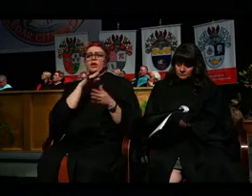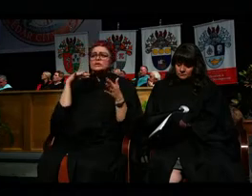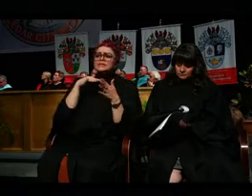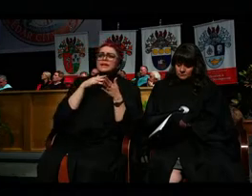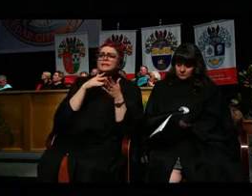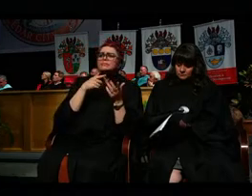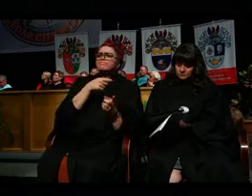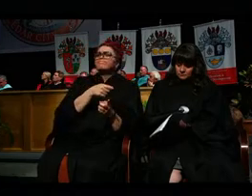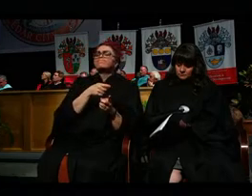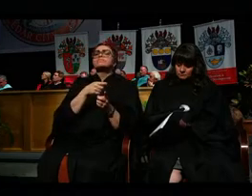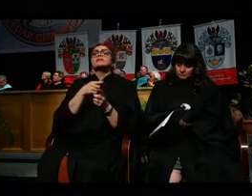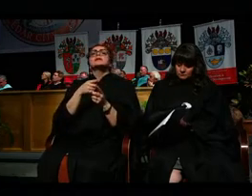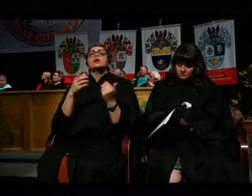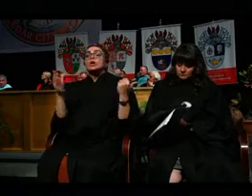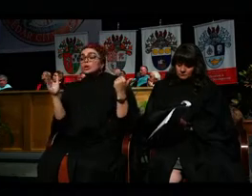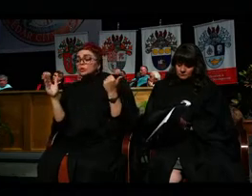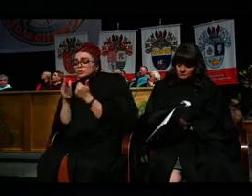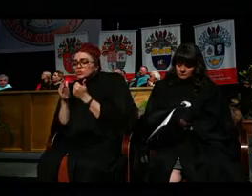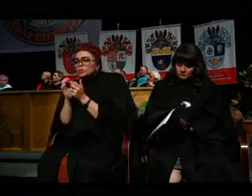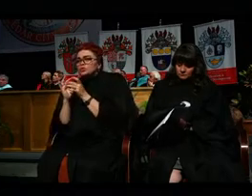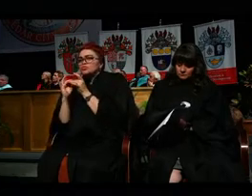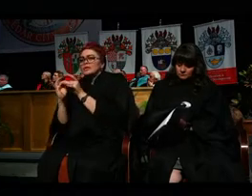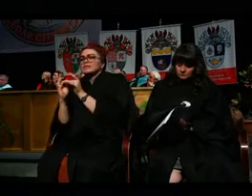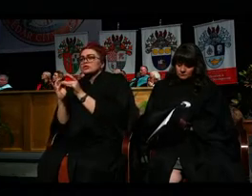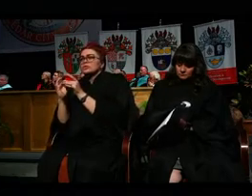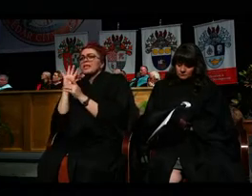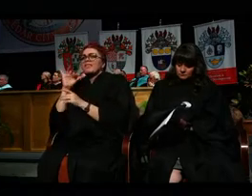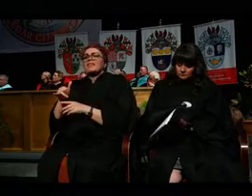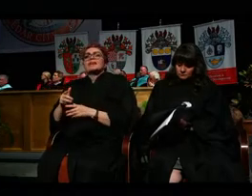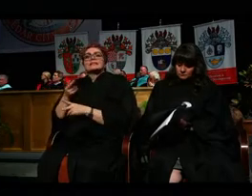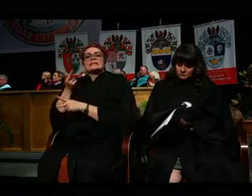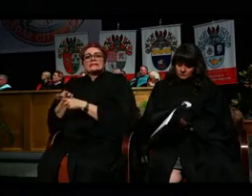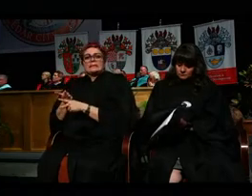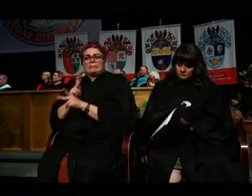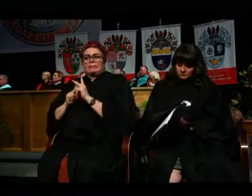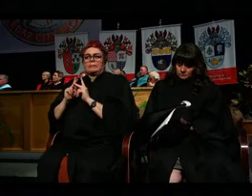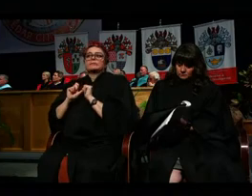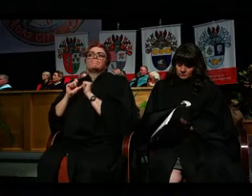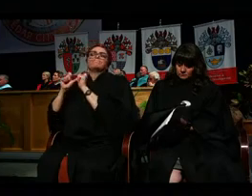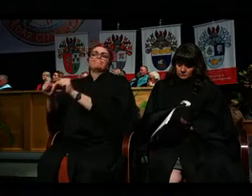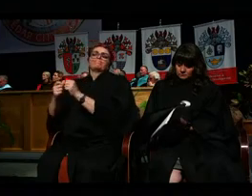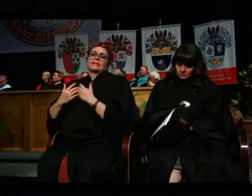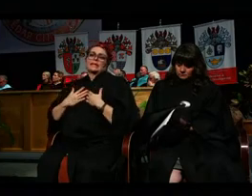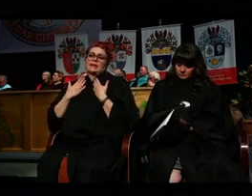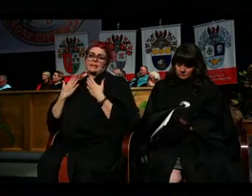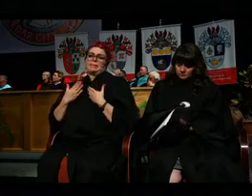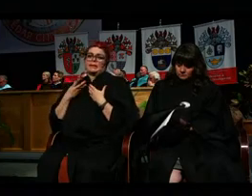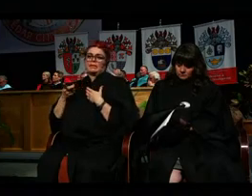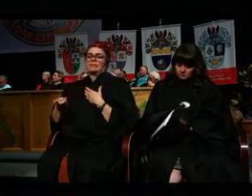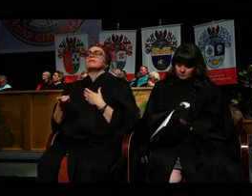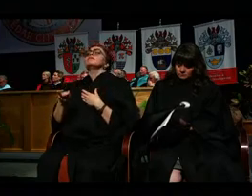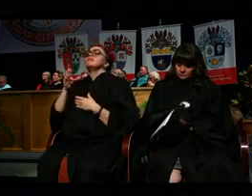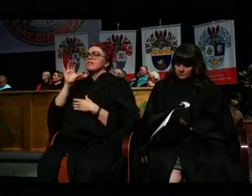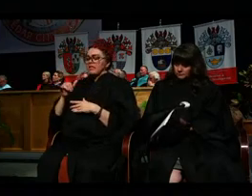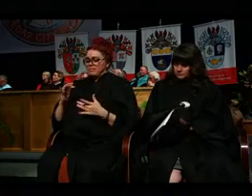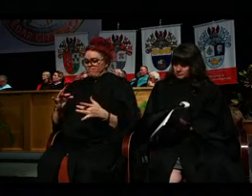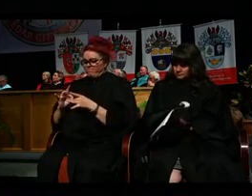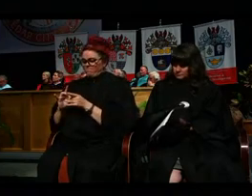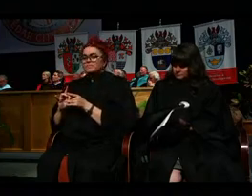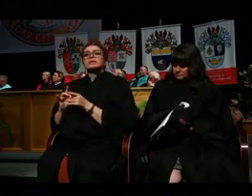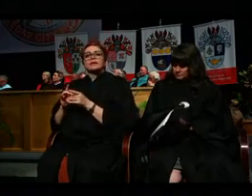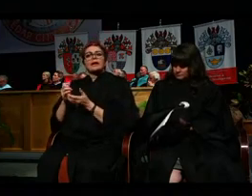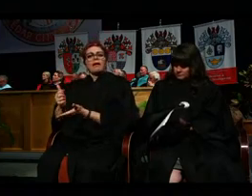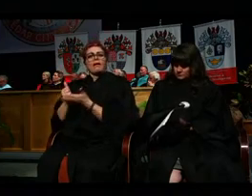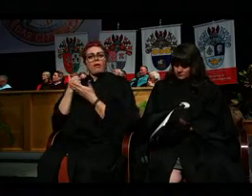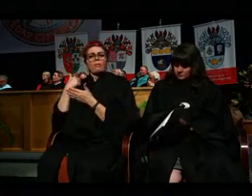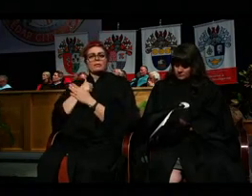that close relationships are what keep people happy throughout their lives. Those ties protect us from life's discontent